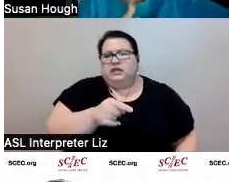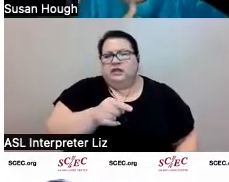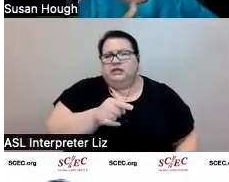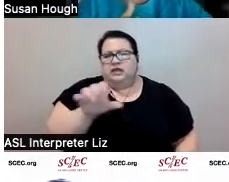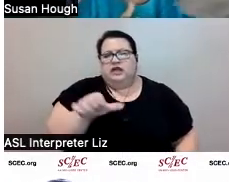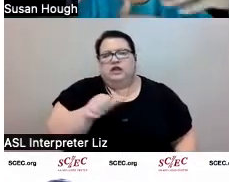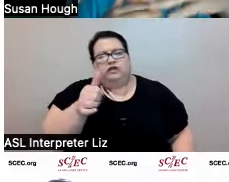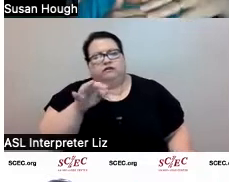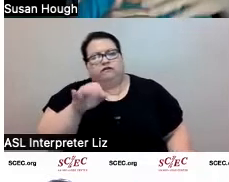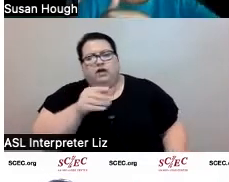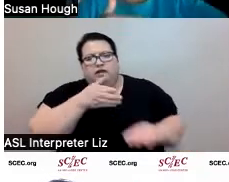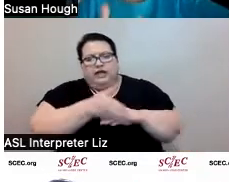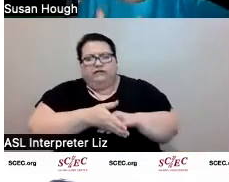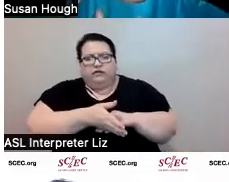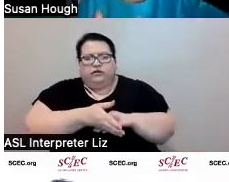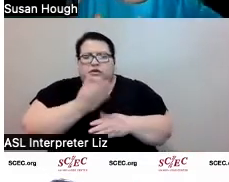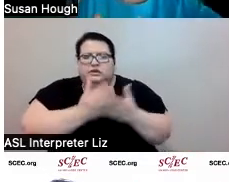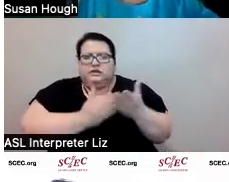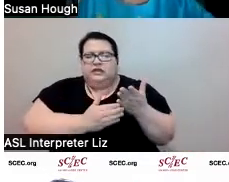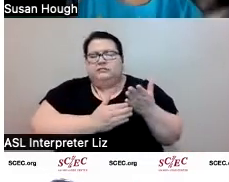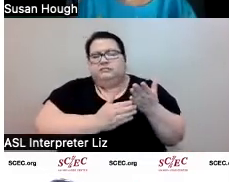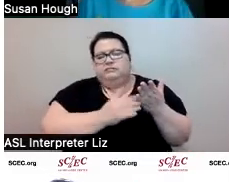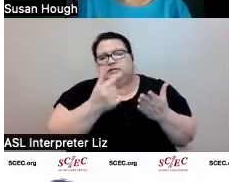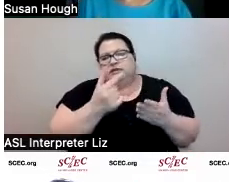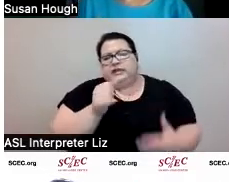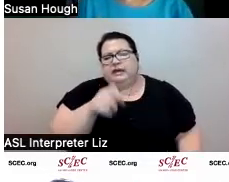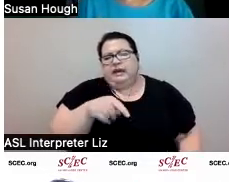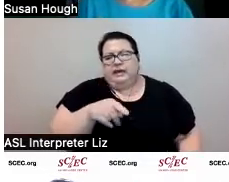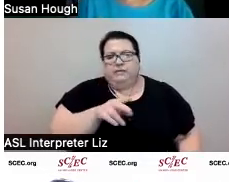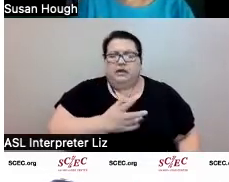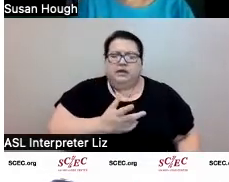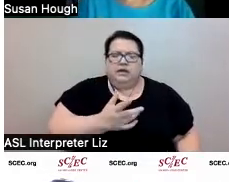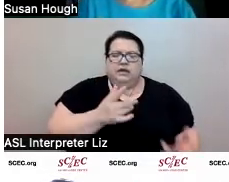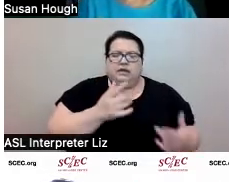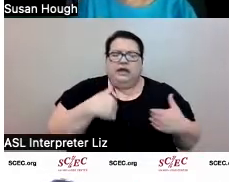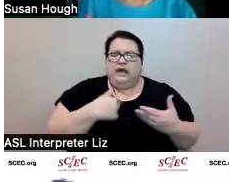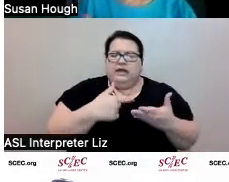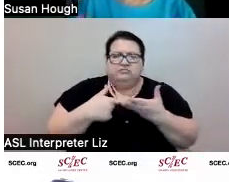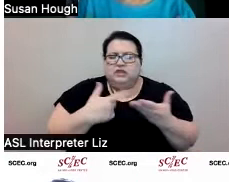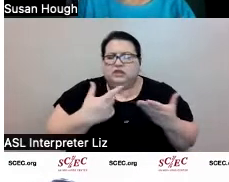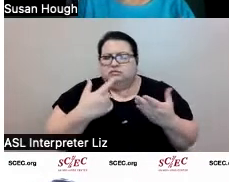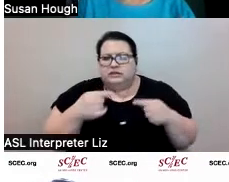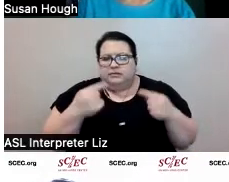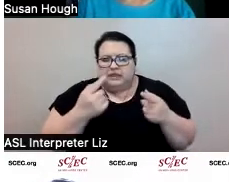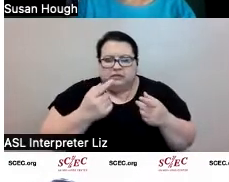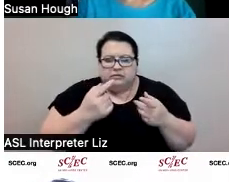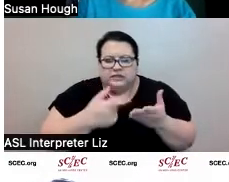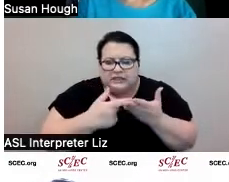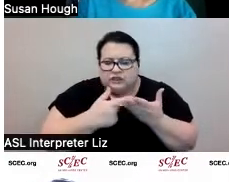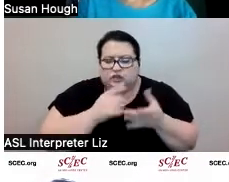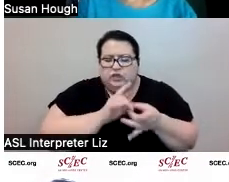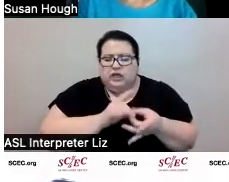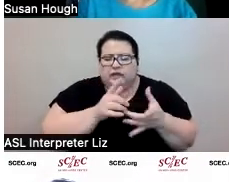then there's another fault after some gap or offset. And there was debate about the maximum size of